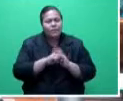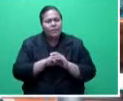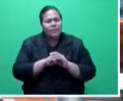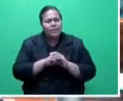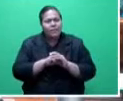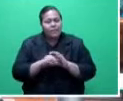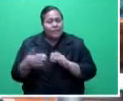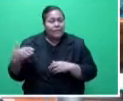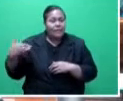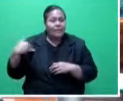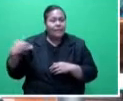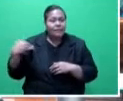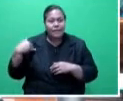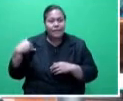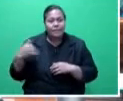impact of